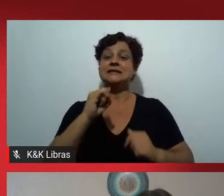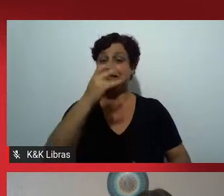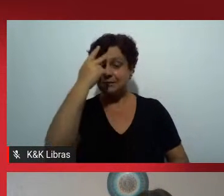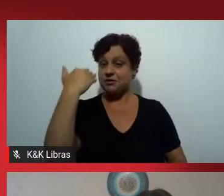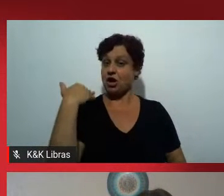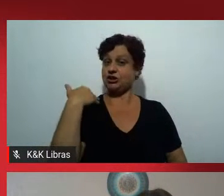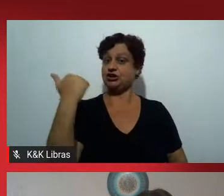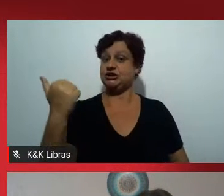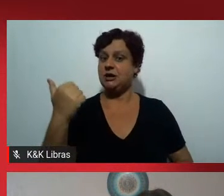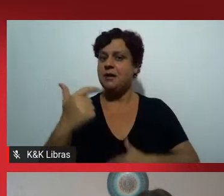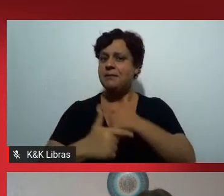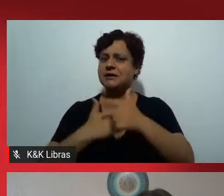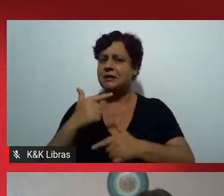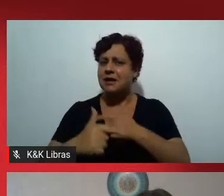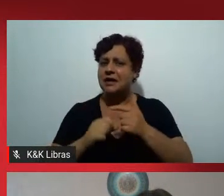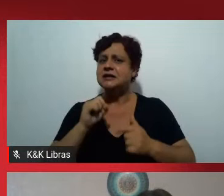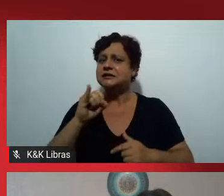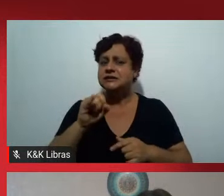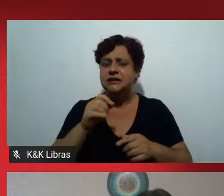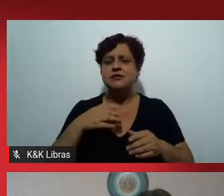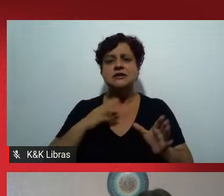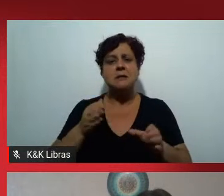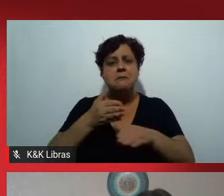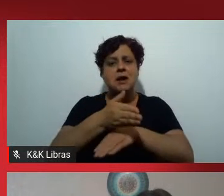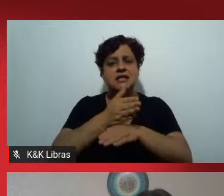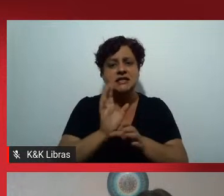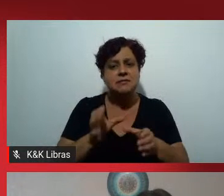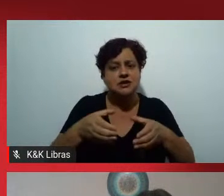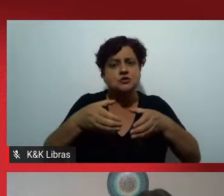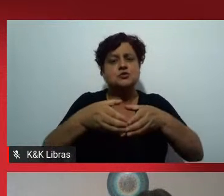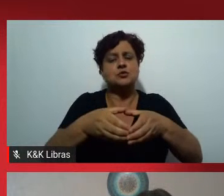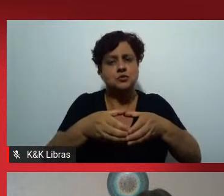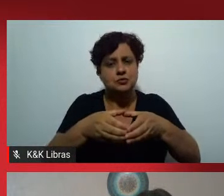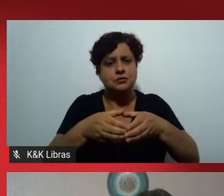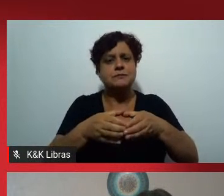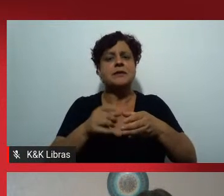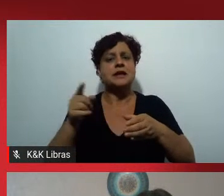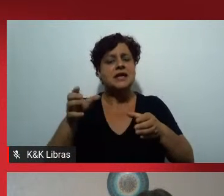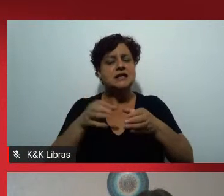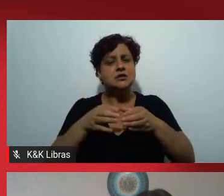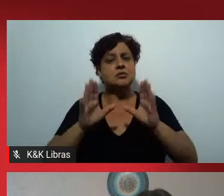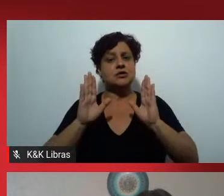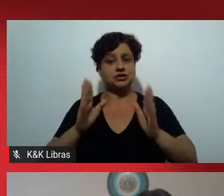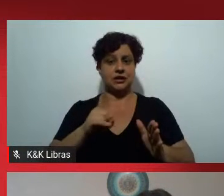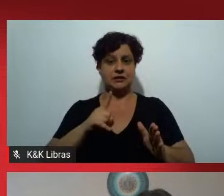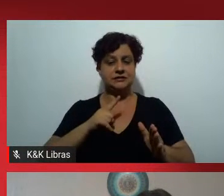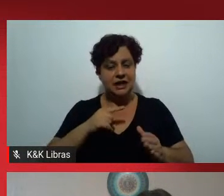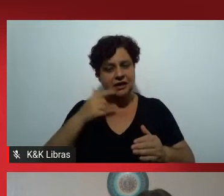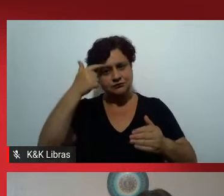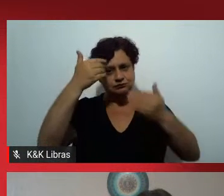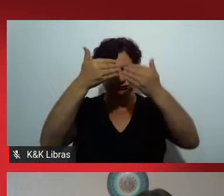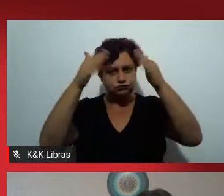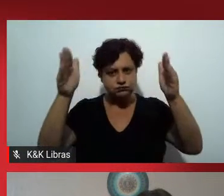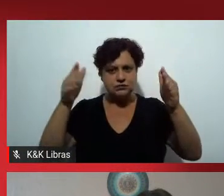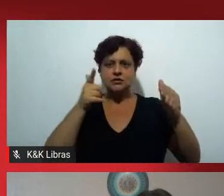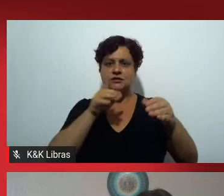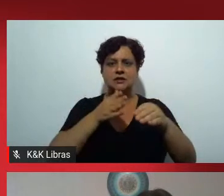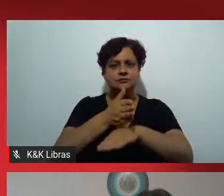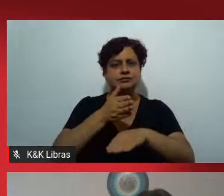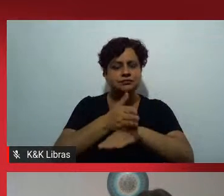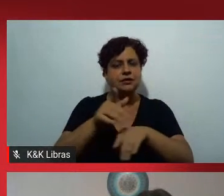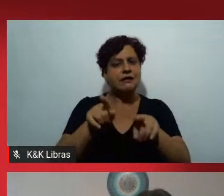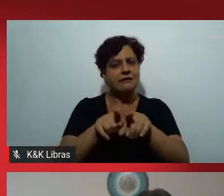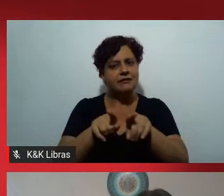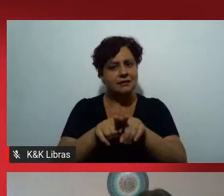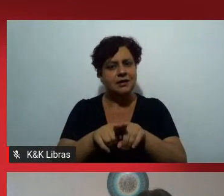the access to networks for black employees tends to be lower because there haven't been as many, they don't get those calls,